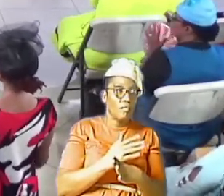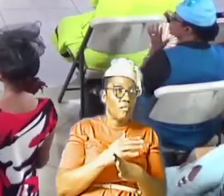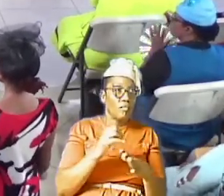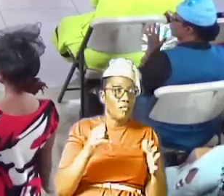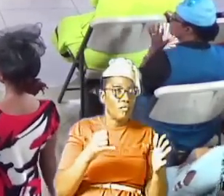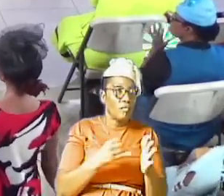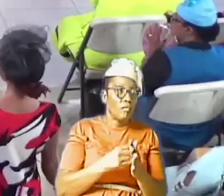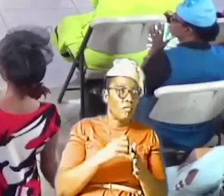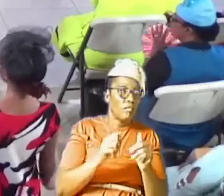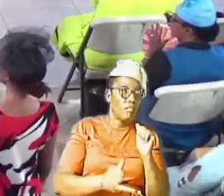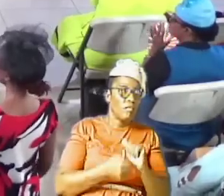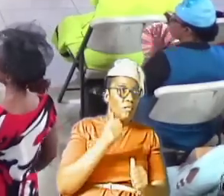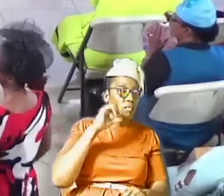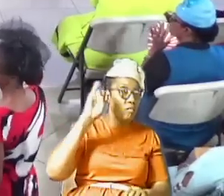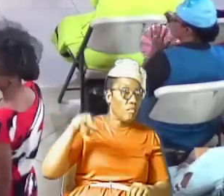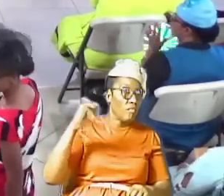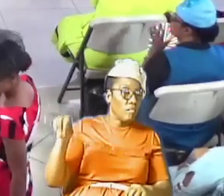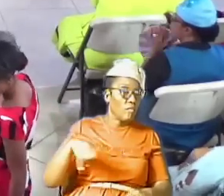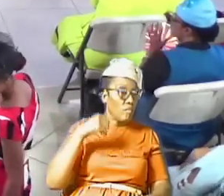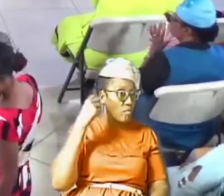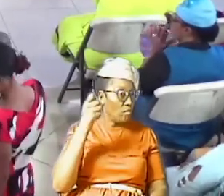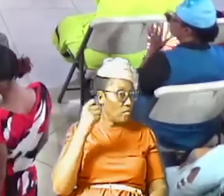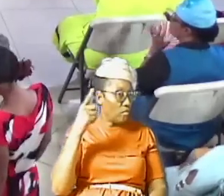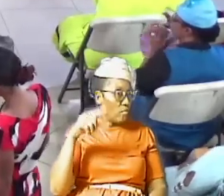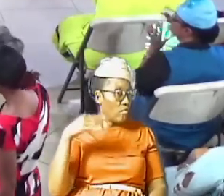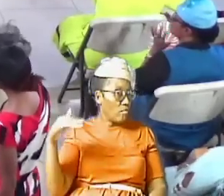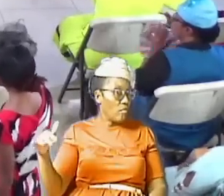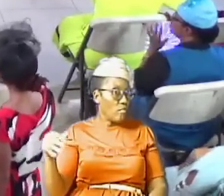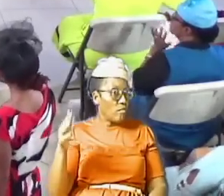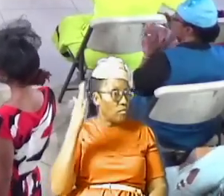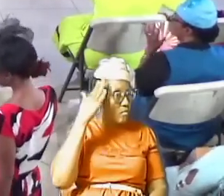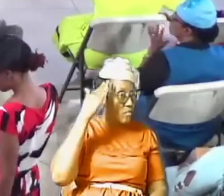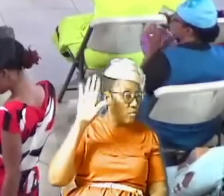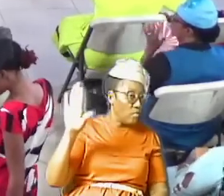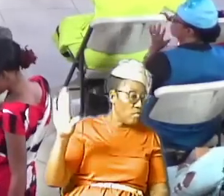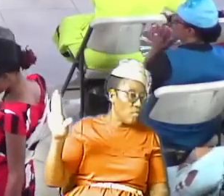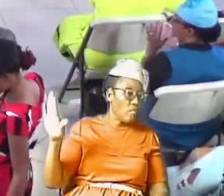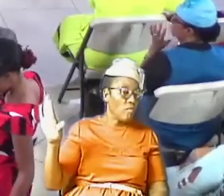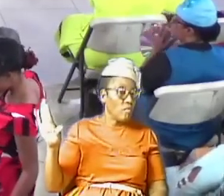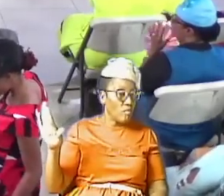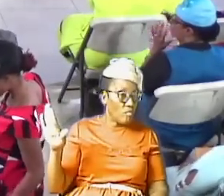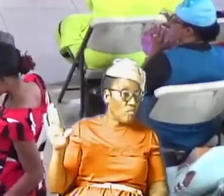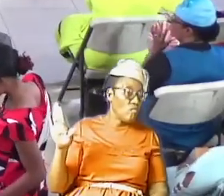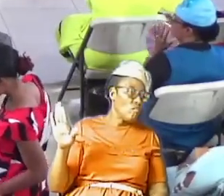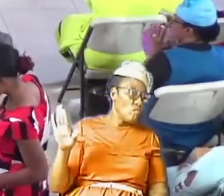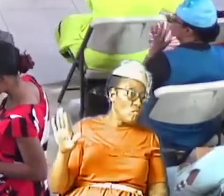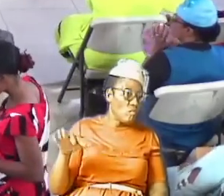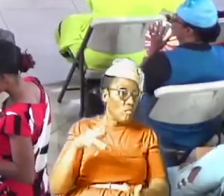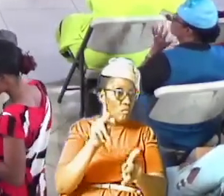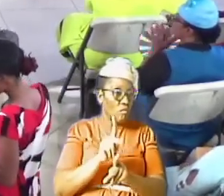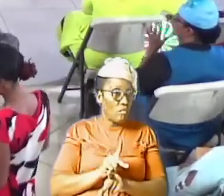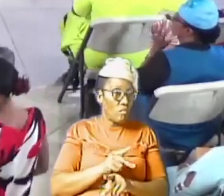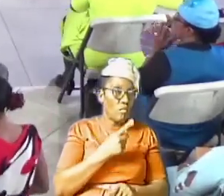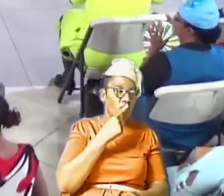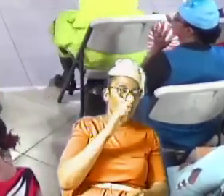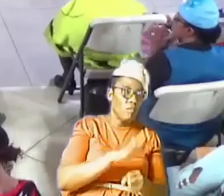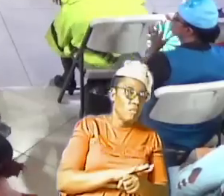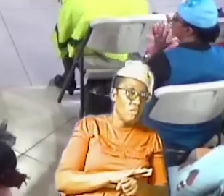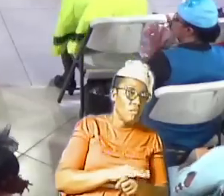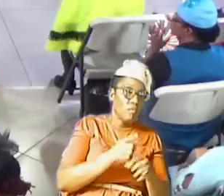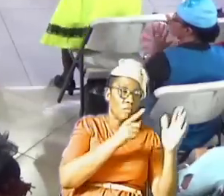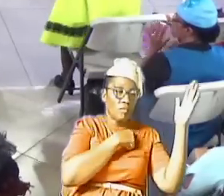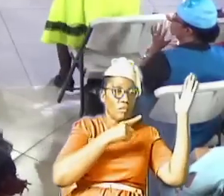hand. It is a joy to understand things that I never knew. Keeping